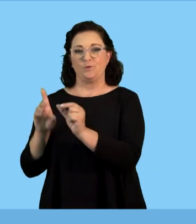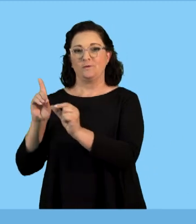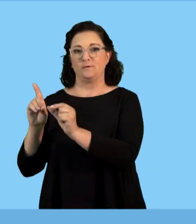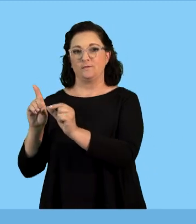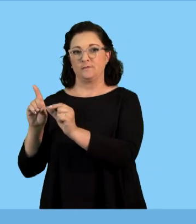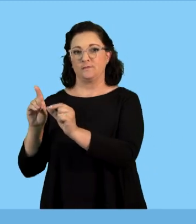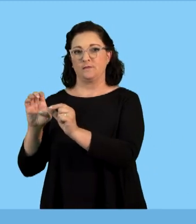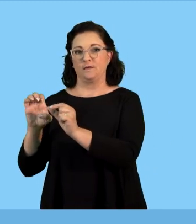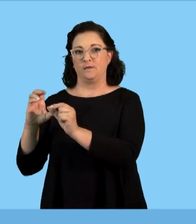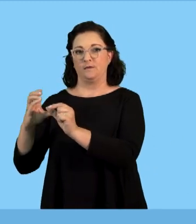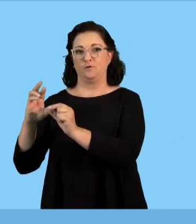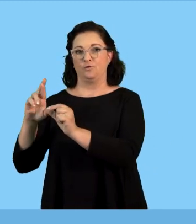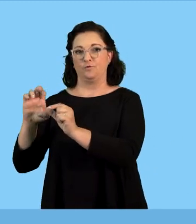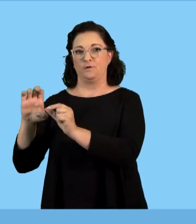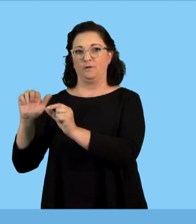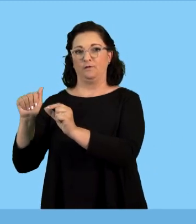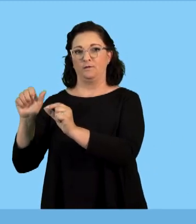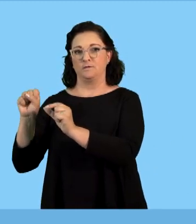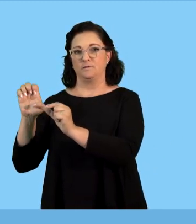decreases.